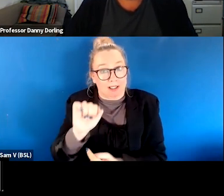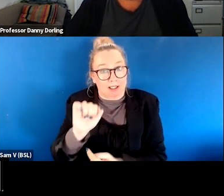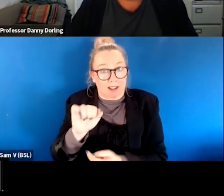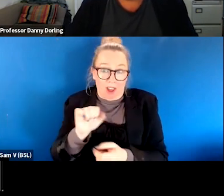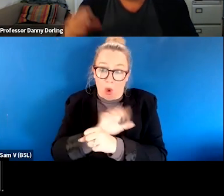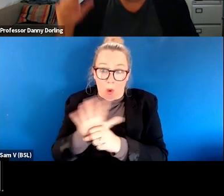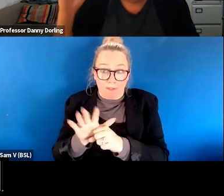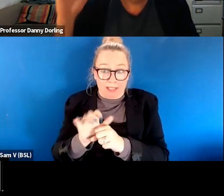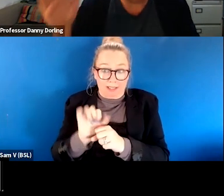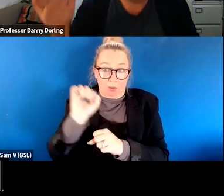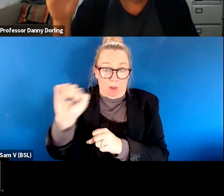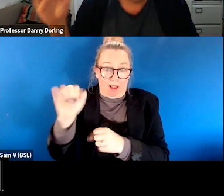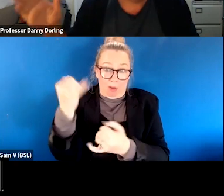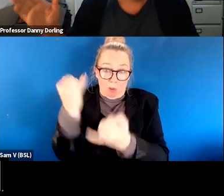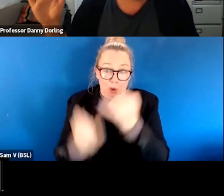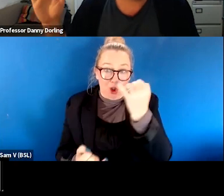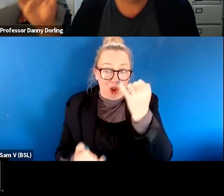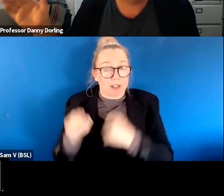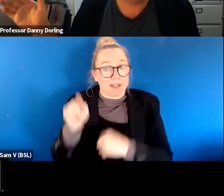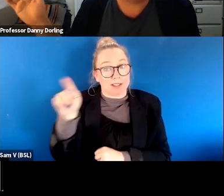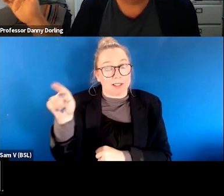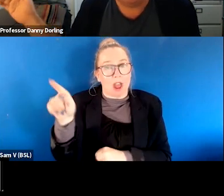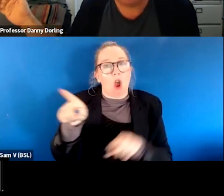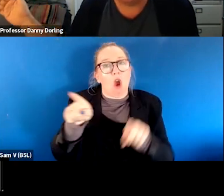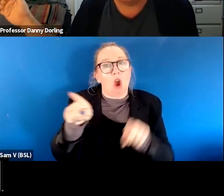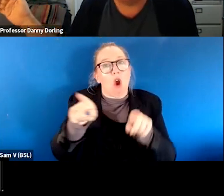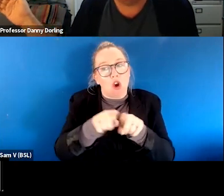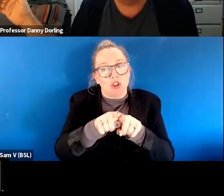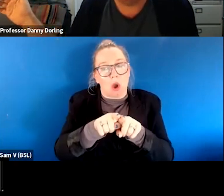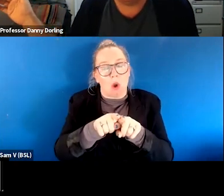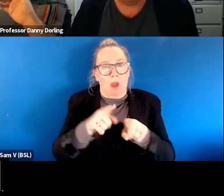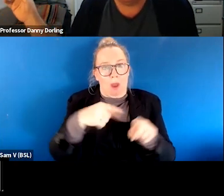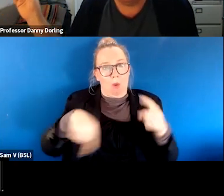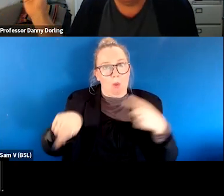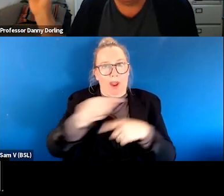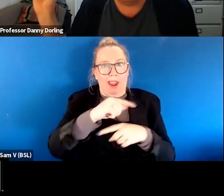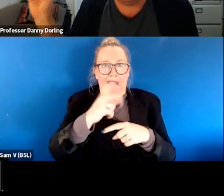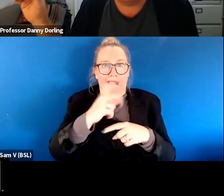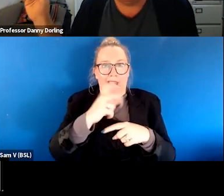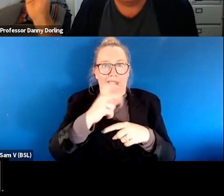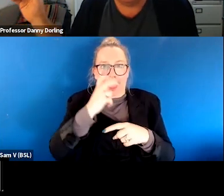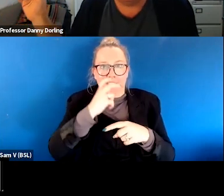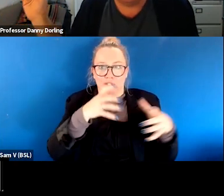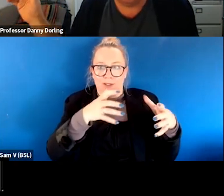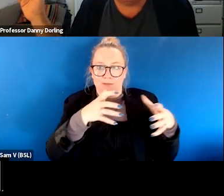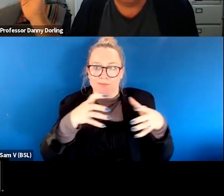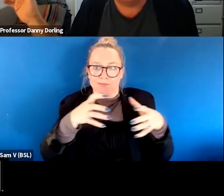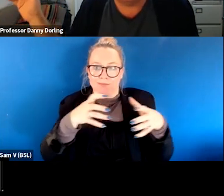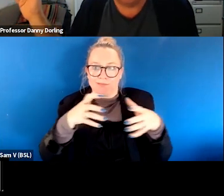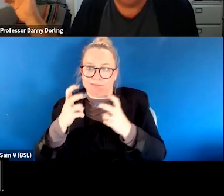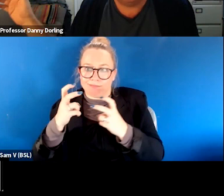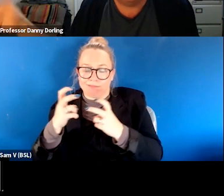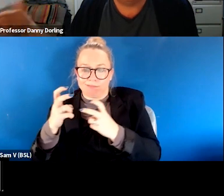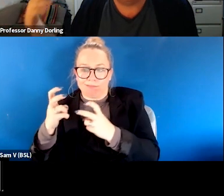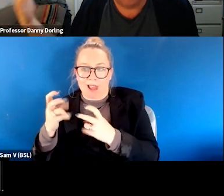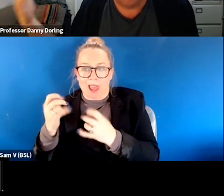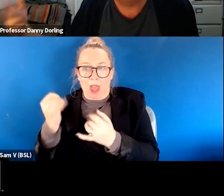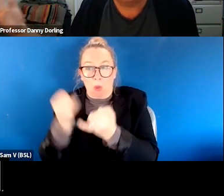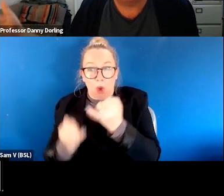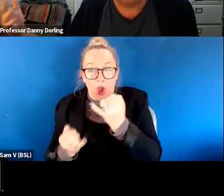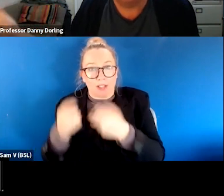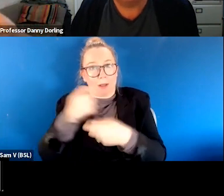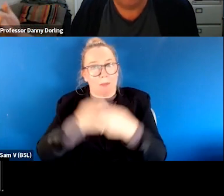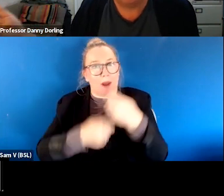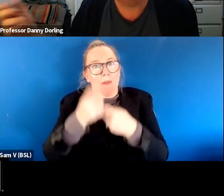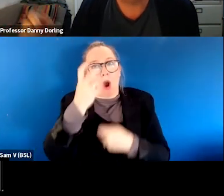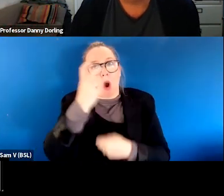it continues. And of course, as the population of the world ages, and this disease is worse the older you are, it